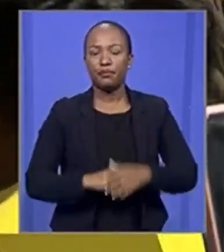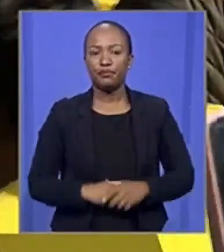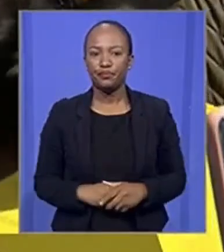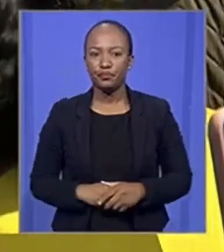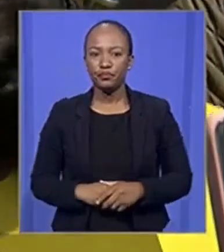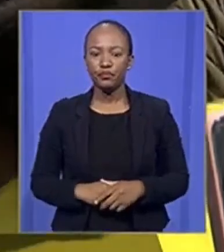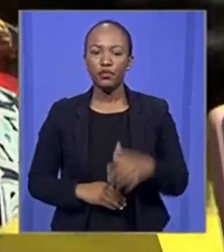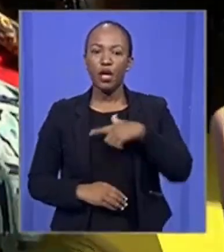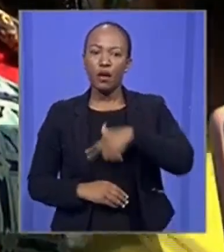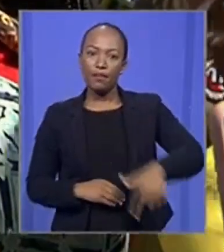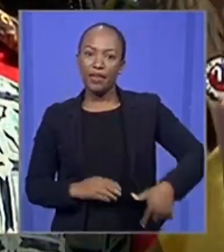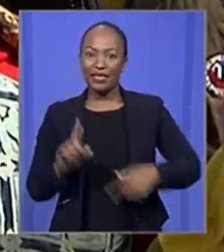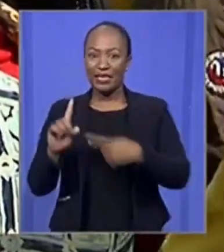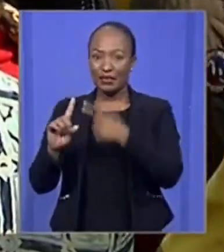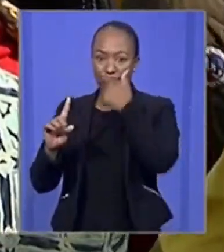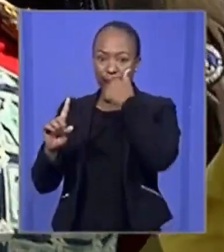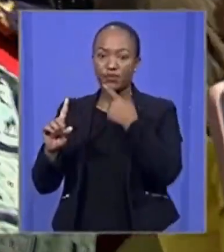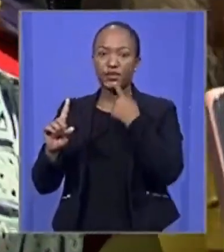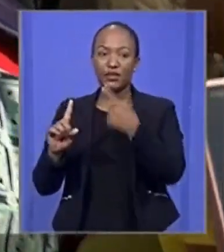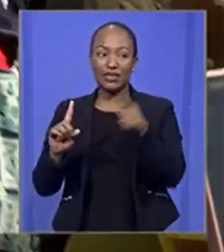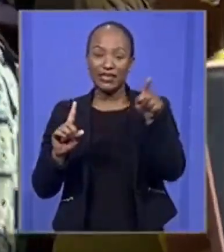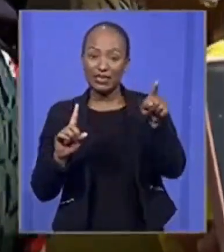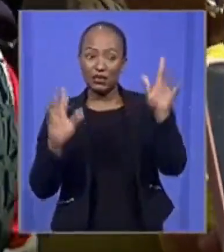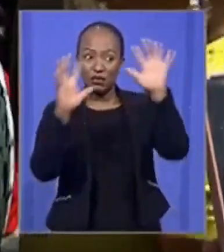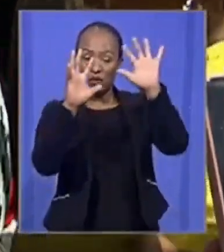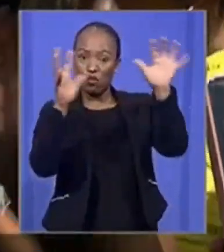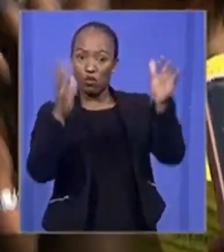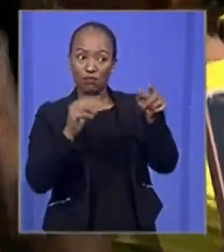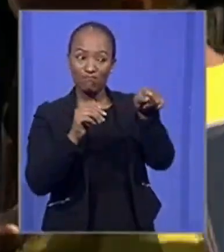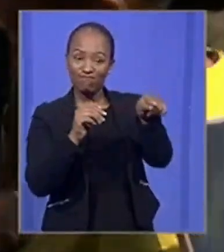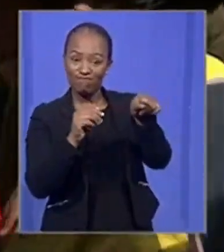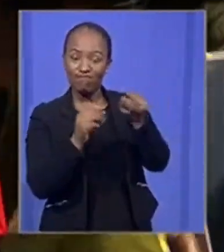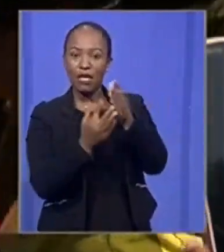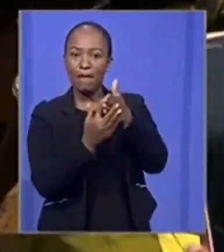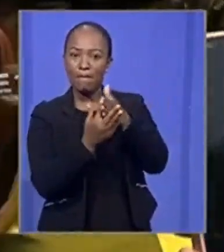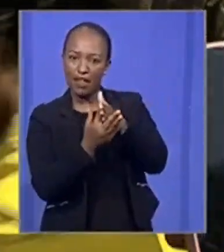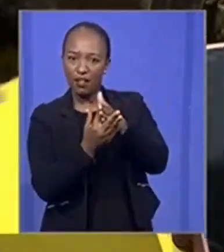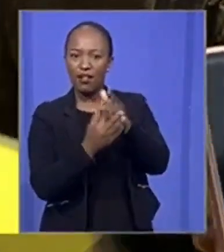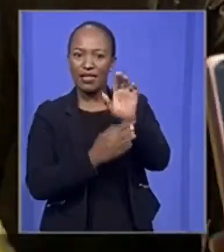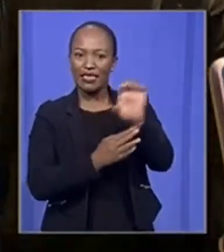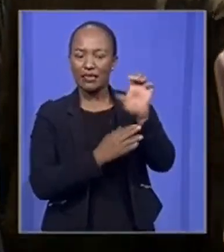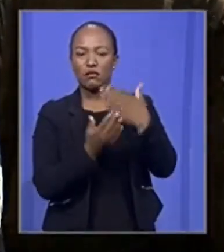Mopresidente Cyril Ramaphosa o re ntwa ya botjhabela bo hare e ka namela dikarolong tse ding tsa lefatshe.